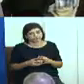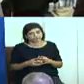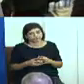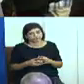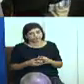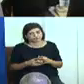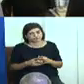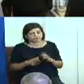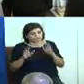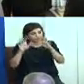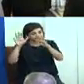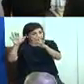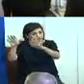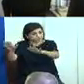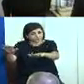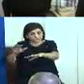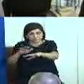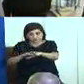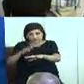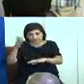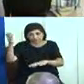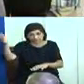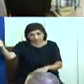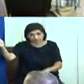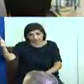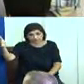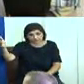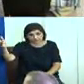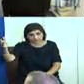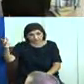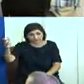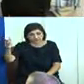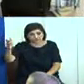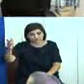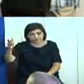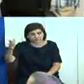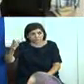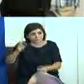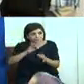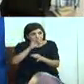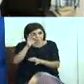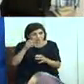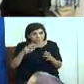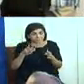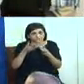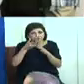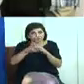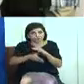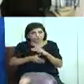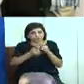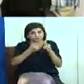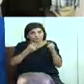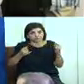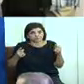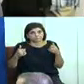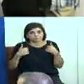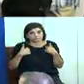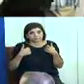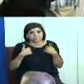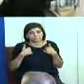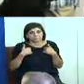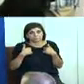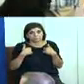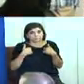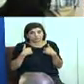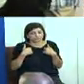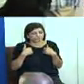As we lay hands on you, and as the Spirit crosses boundaries, and as I'm having trouble opening this